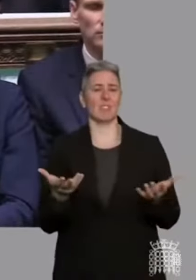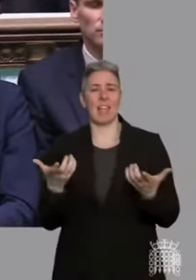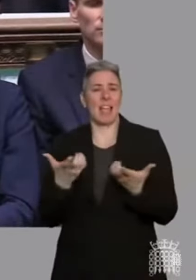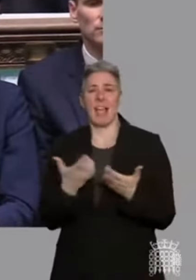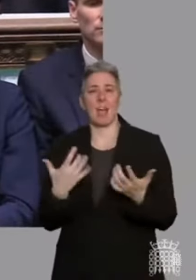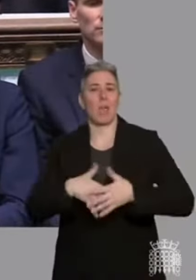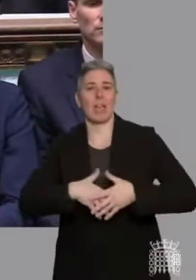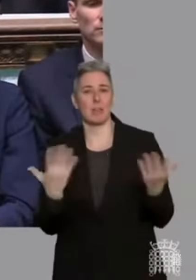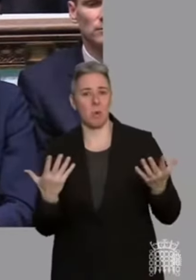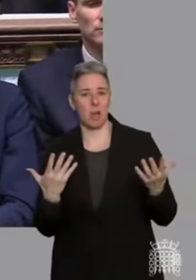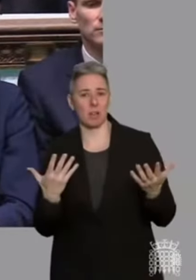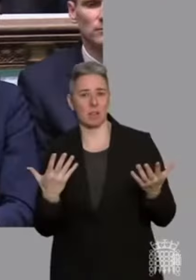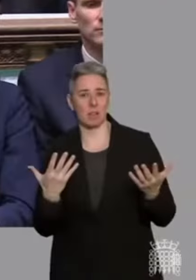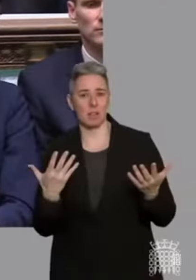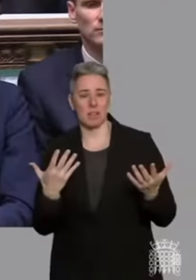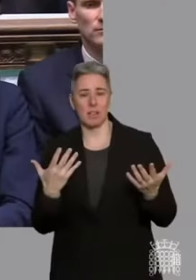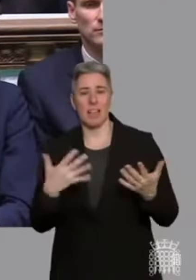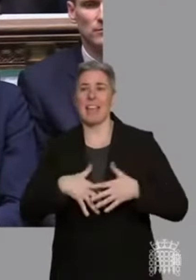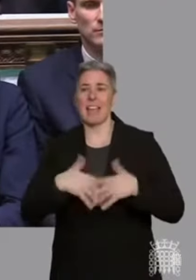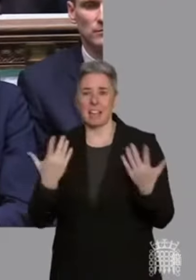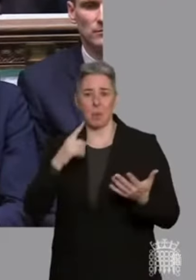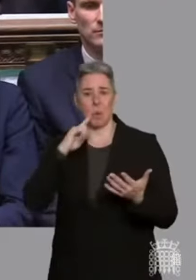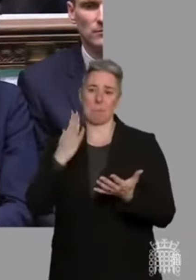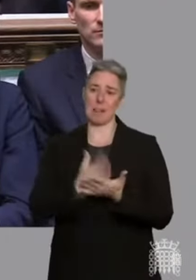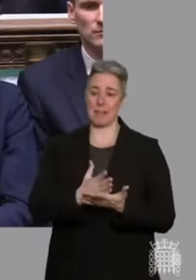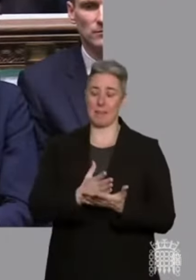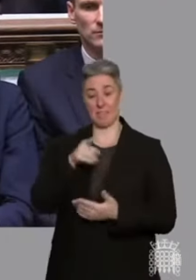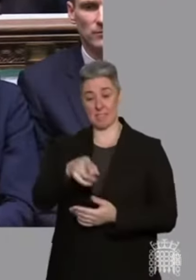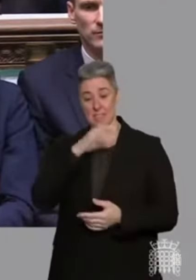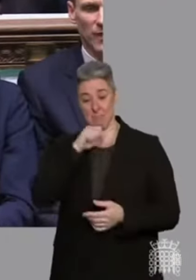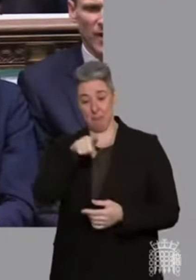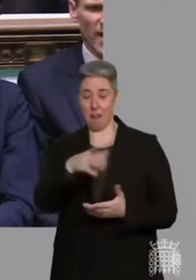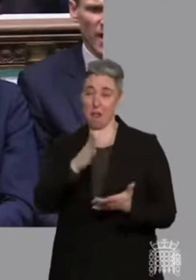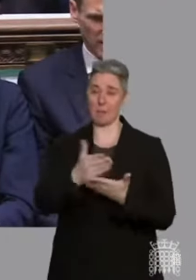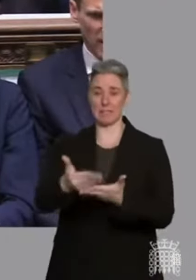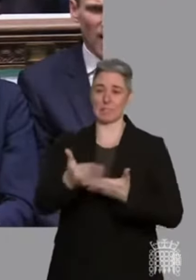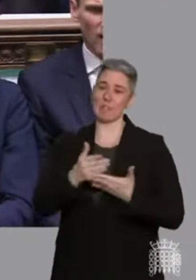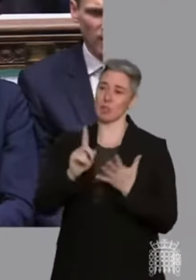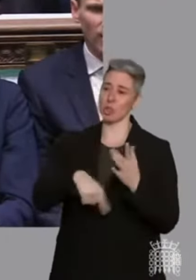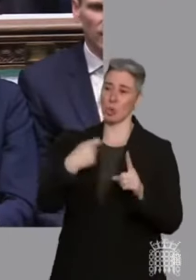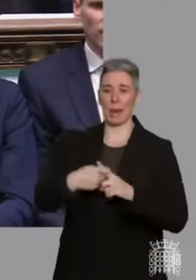that this man is defending UK interests when he bends the knee to anyone who asks him?